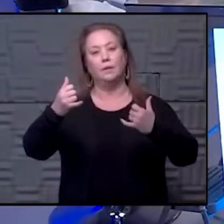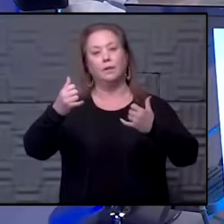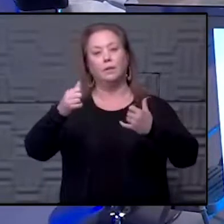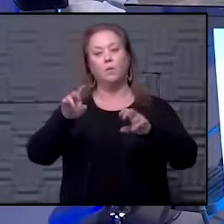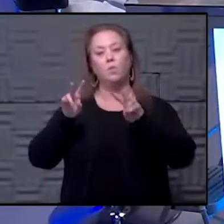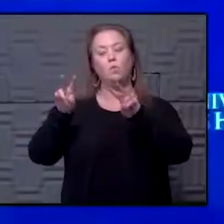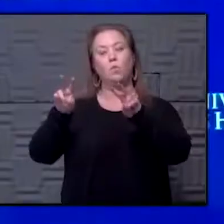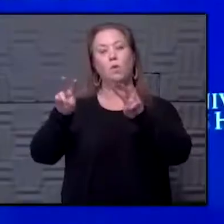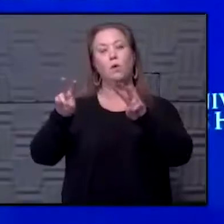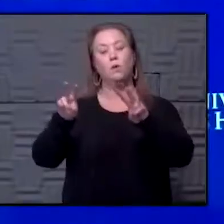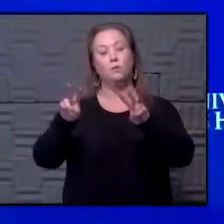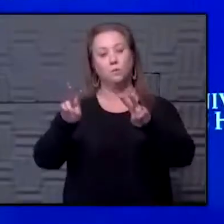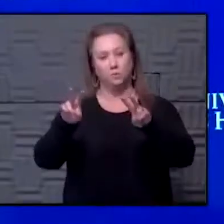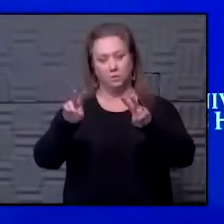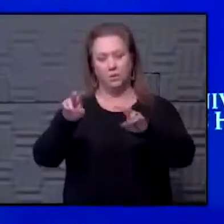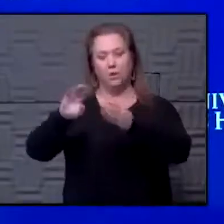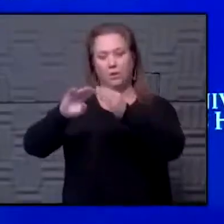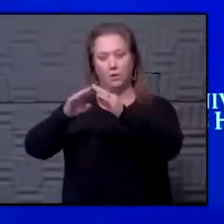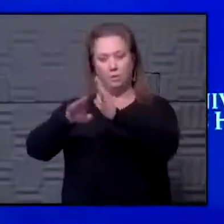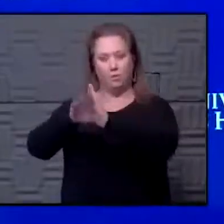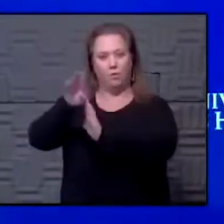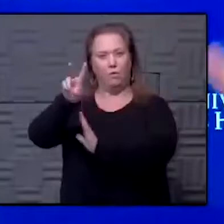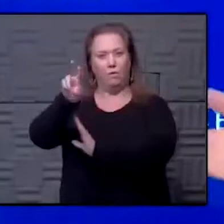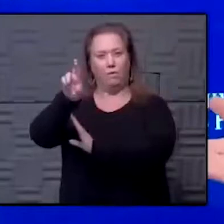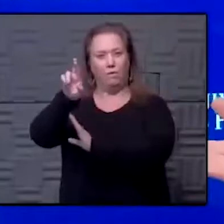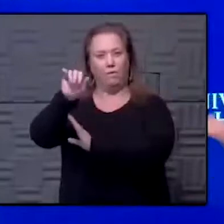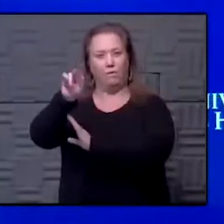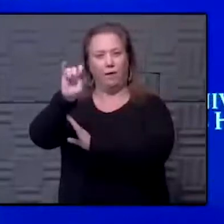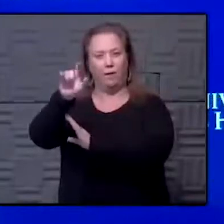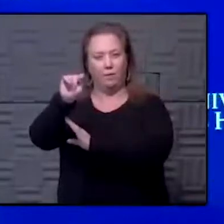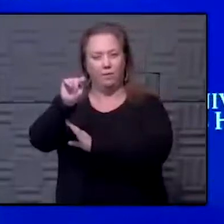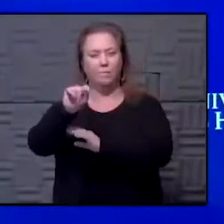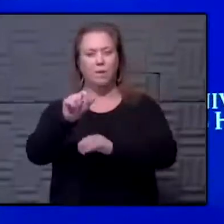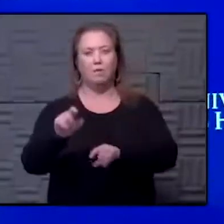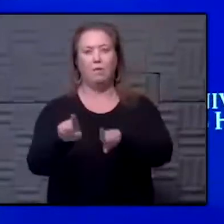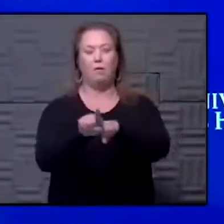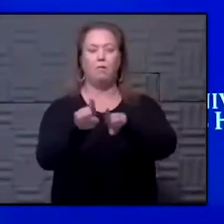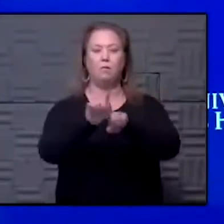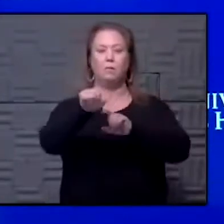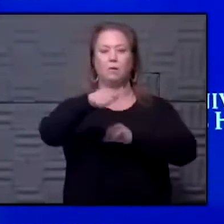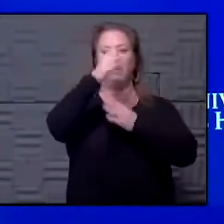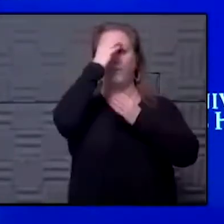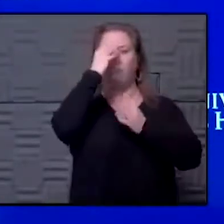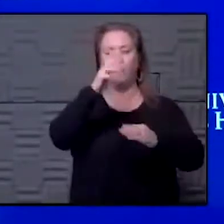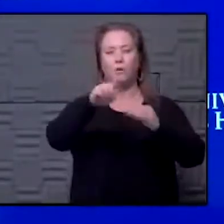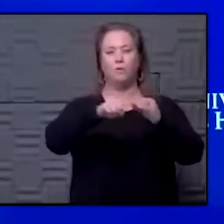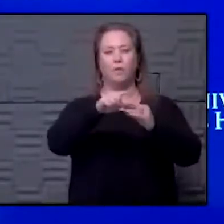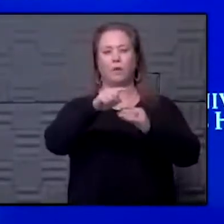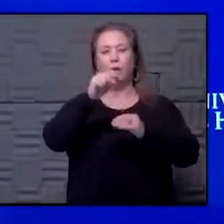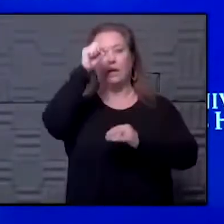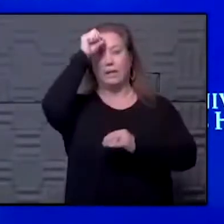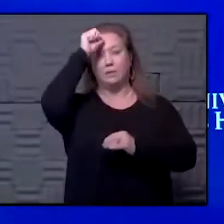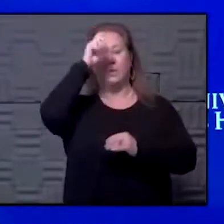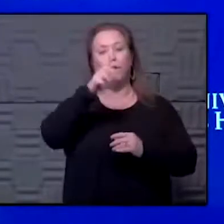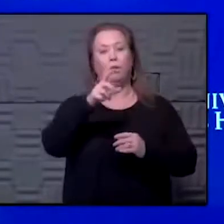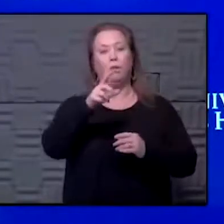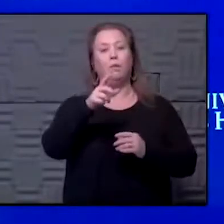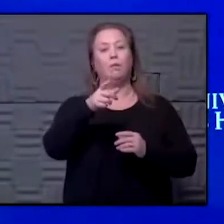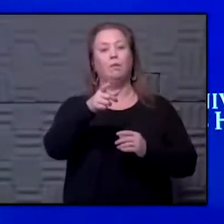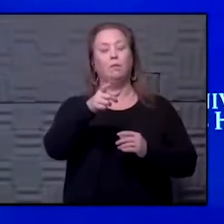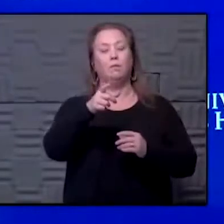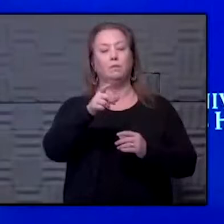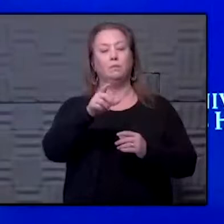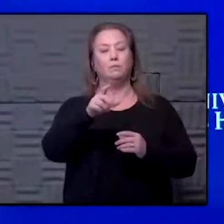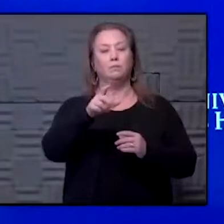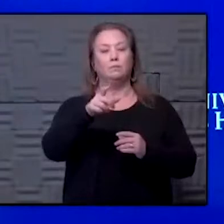to watch. One thing is clearly the rise of the variants, but the other thing, and we talked briefly, is this information coming out of Israel about a single dose of Pfizer